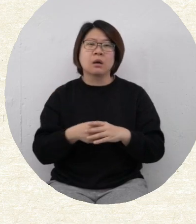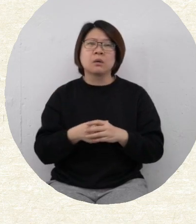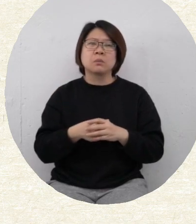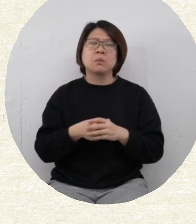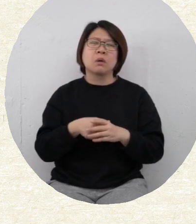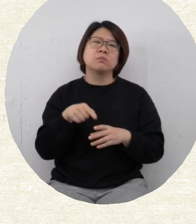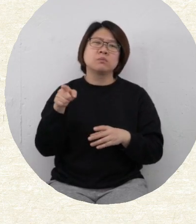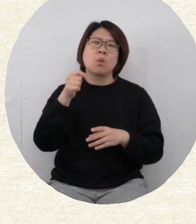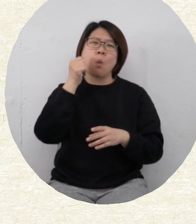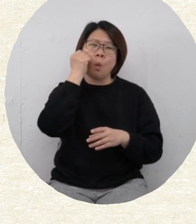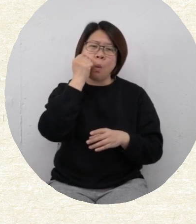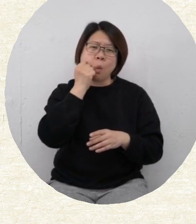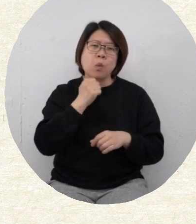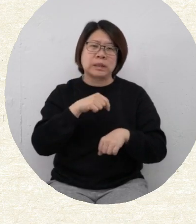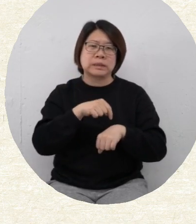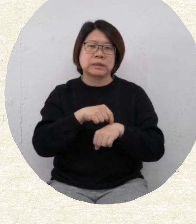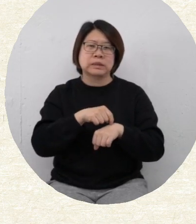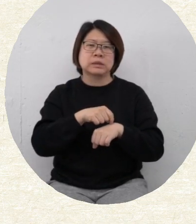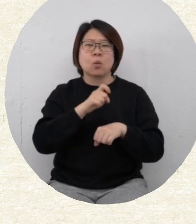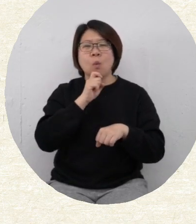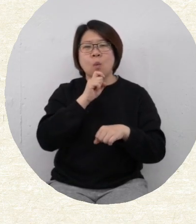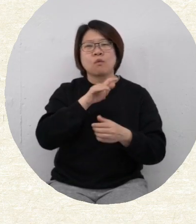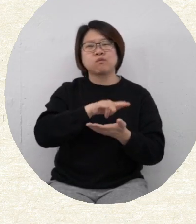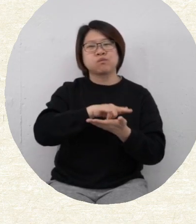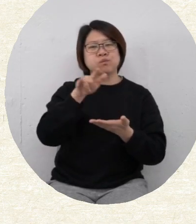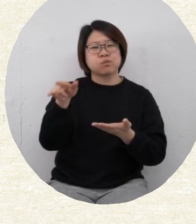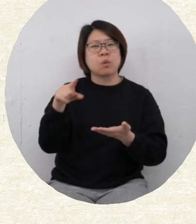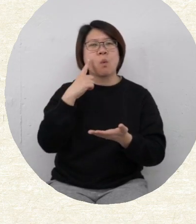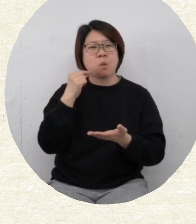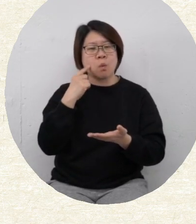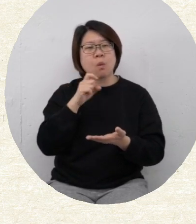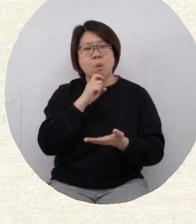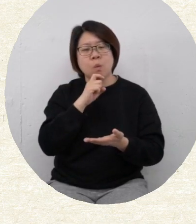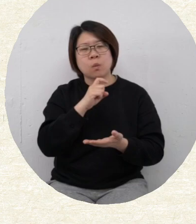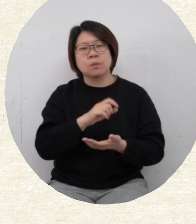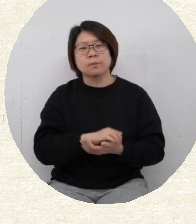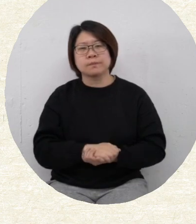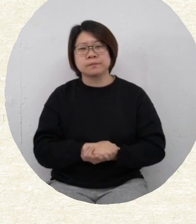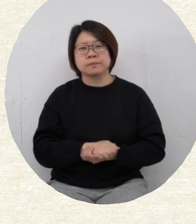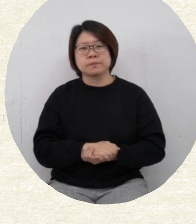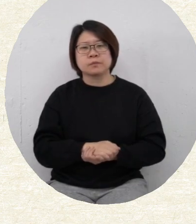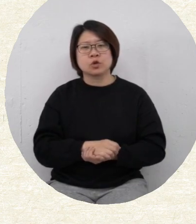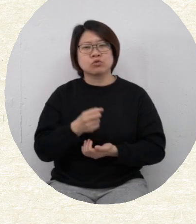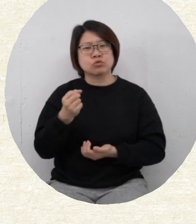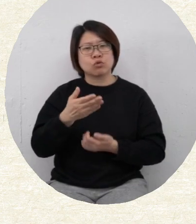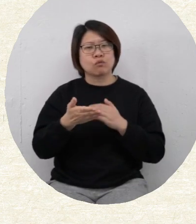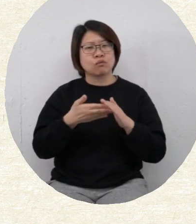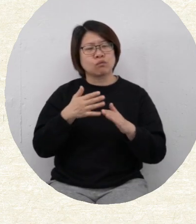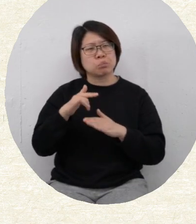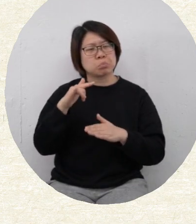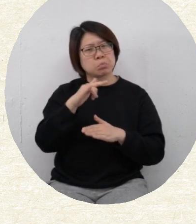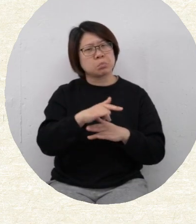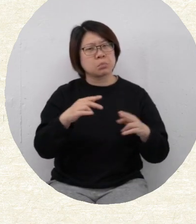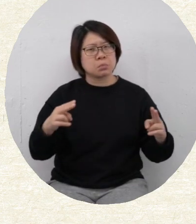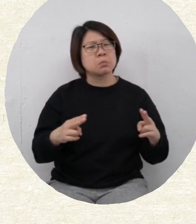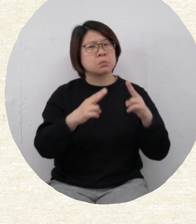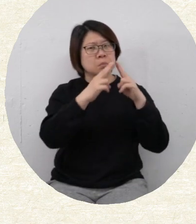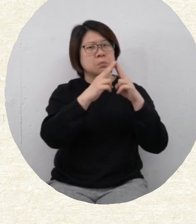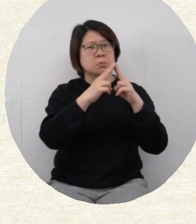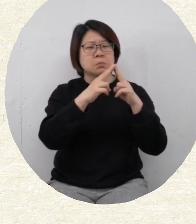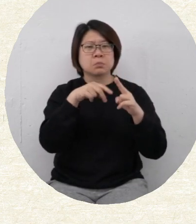approach. So that's why I want to show you these, Oh, I love these. And did you say he moved to